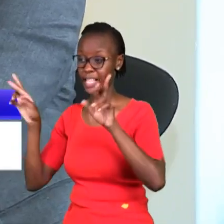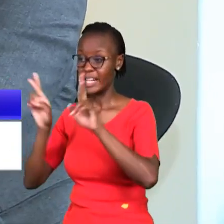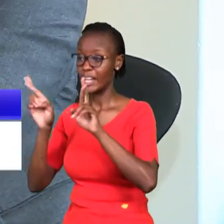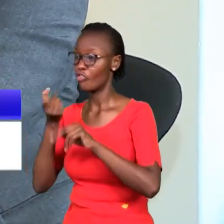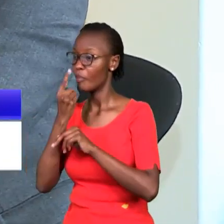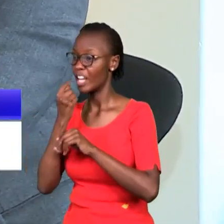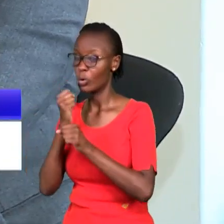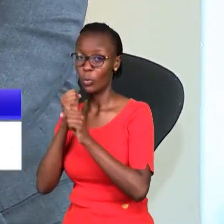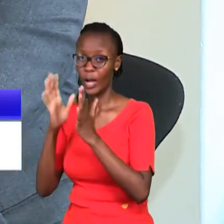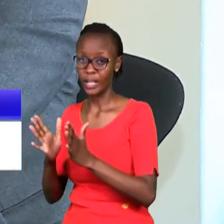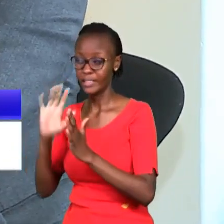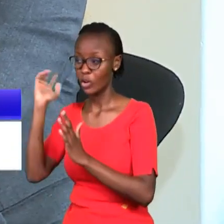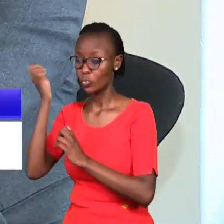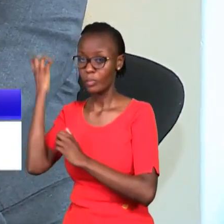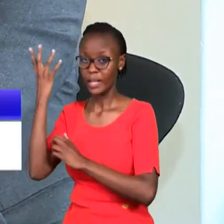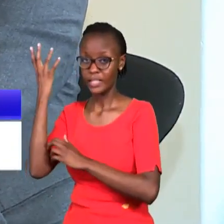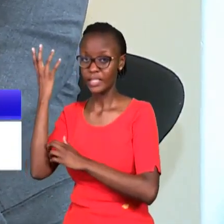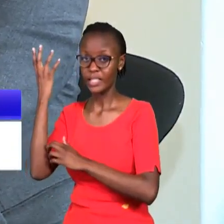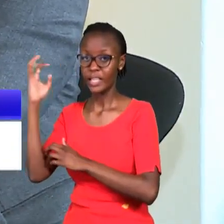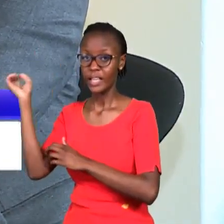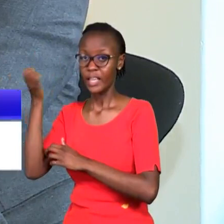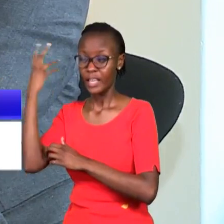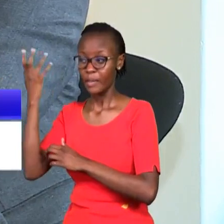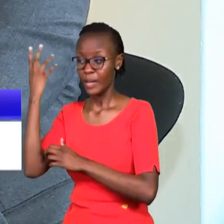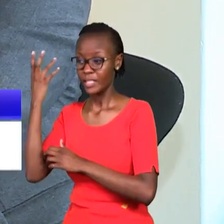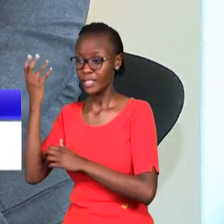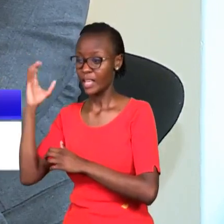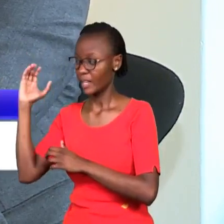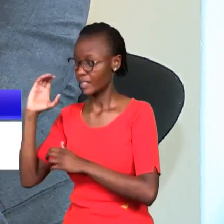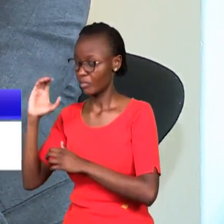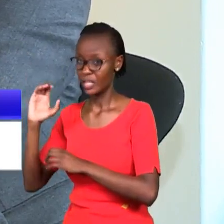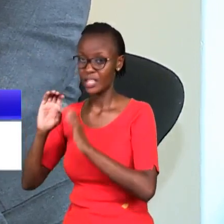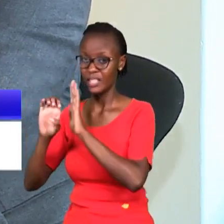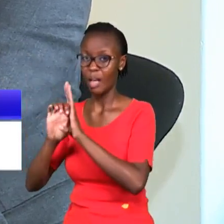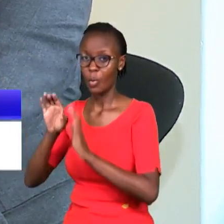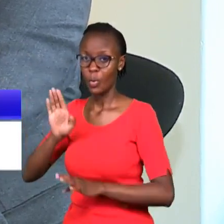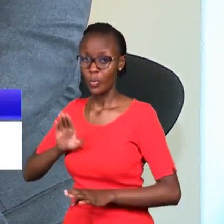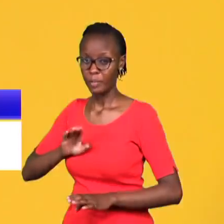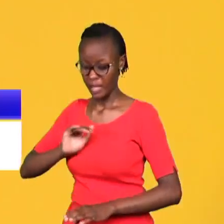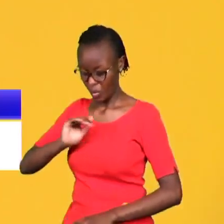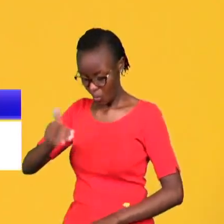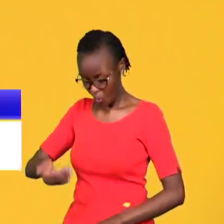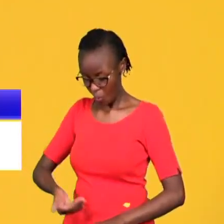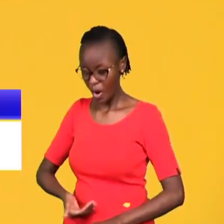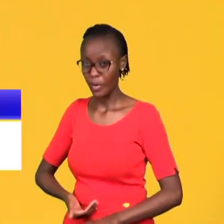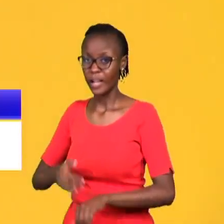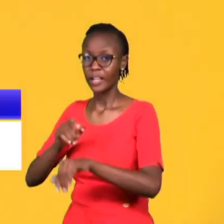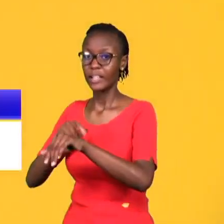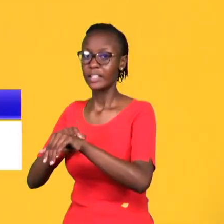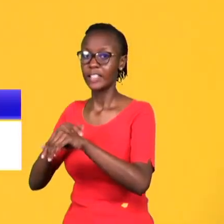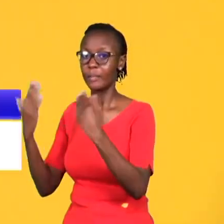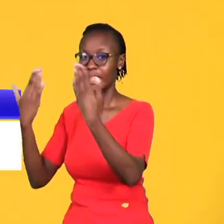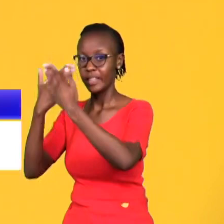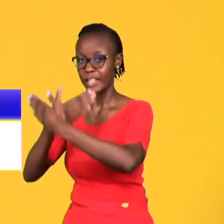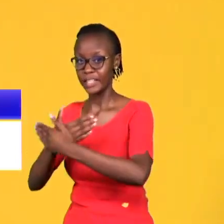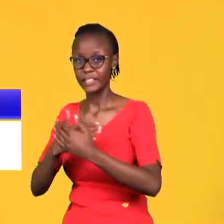to emergency ride requests from expectant women during the curfew hours. Micah, this is quickfire.